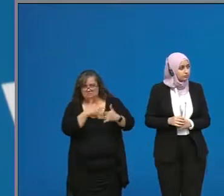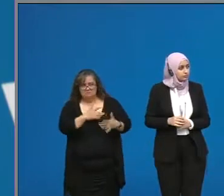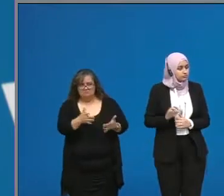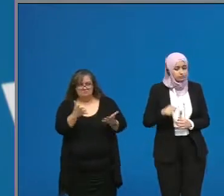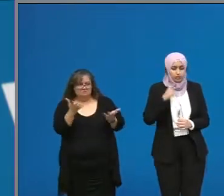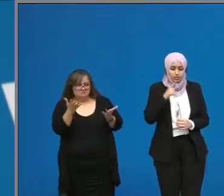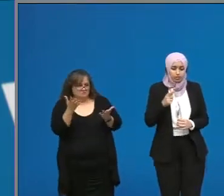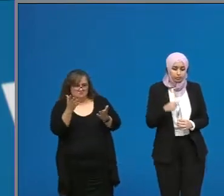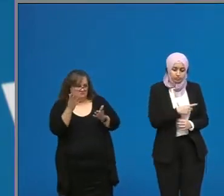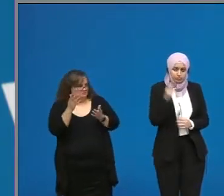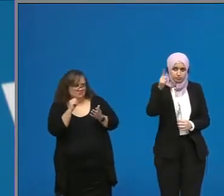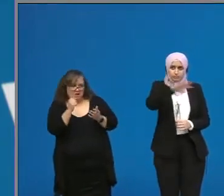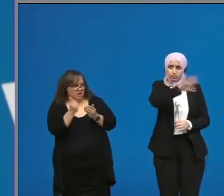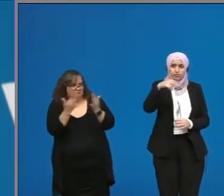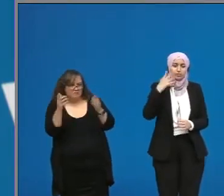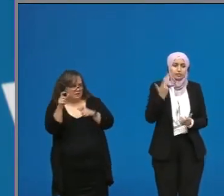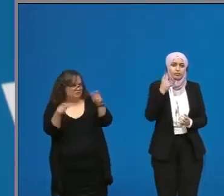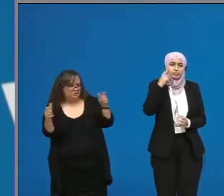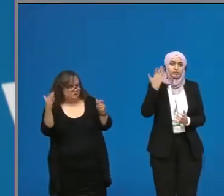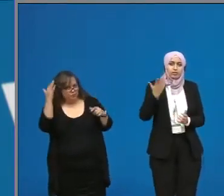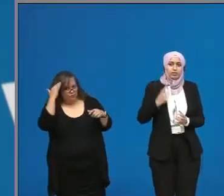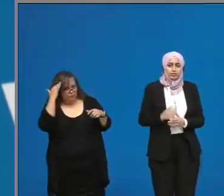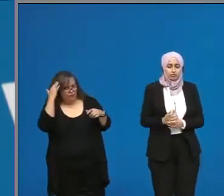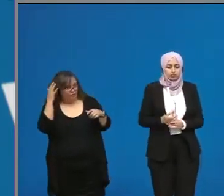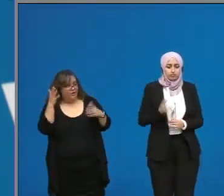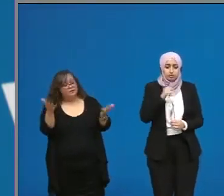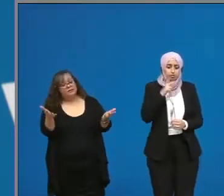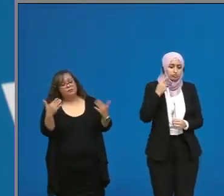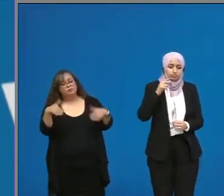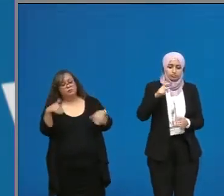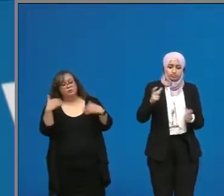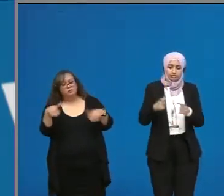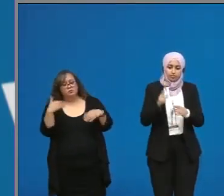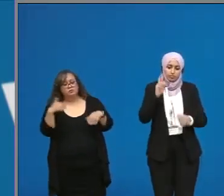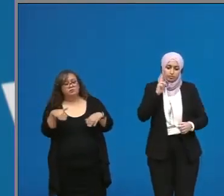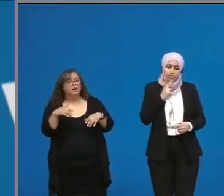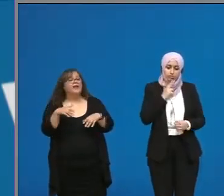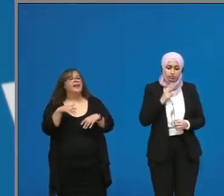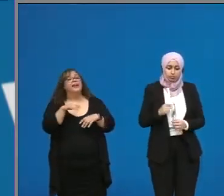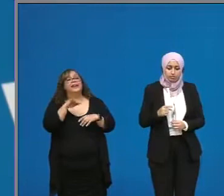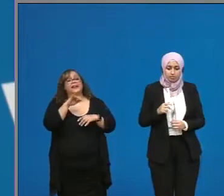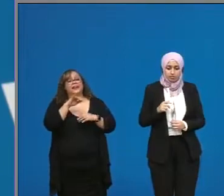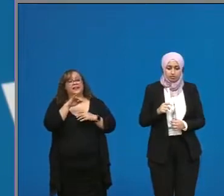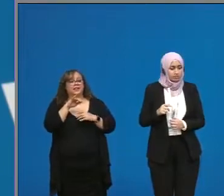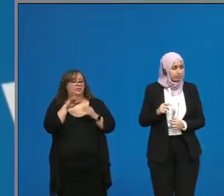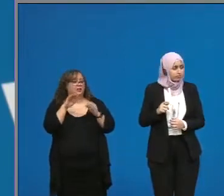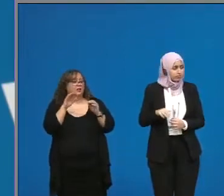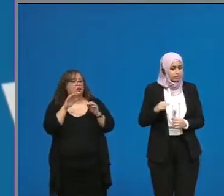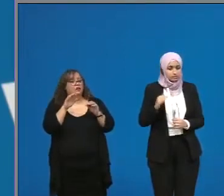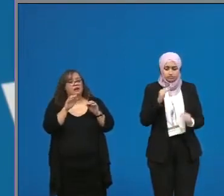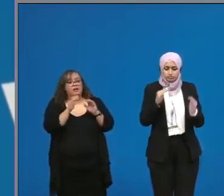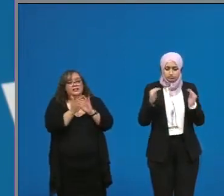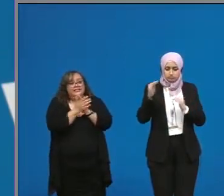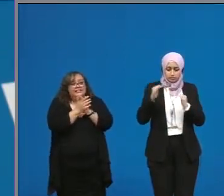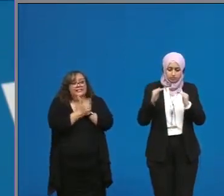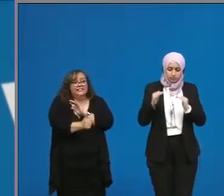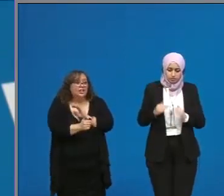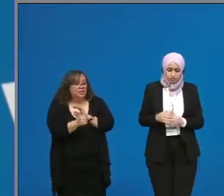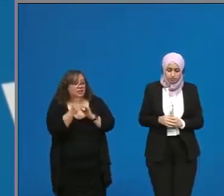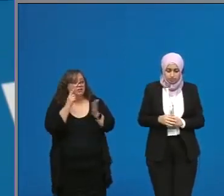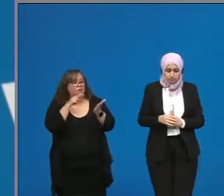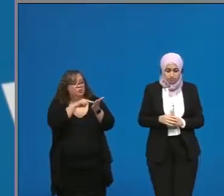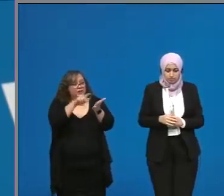fact that deaf people have a very high illiteracy rate. When we first started, people were asking, why do you need